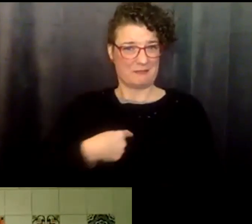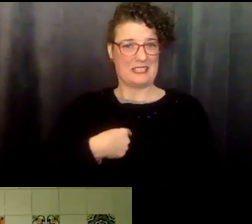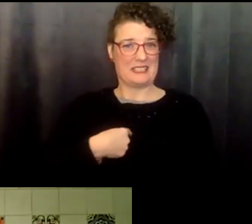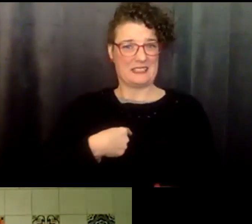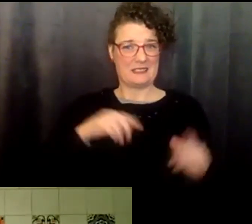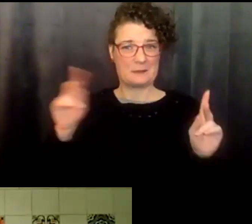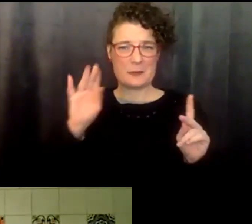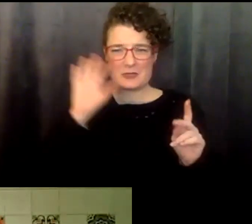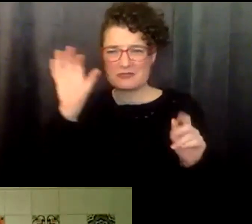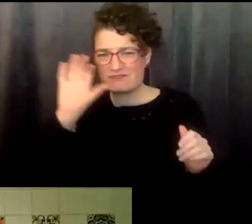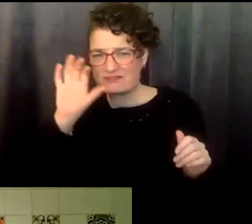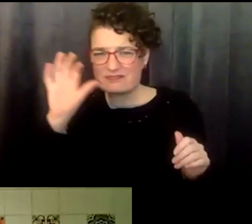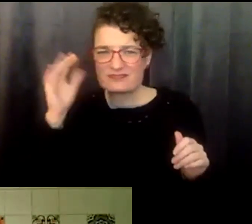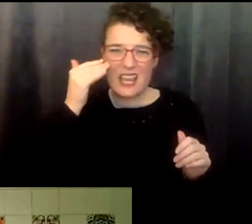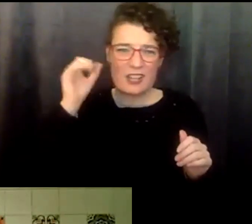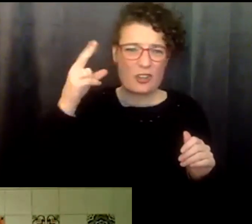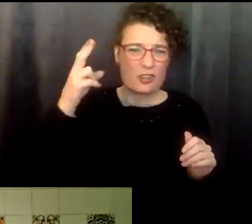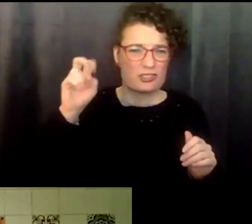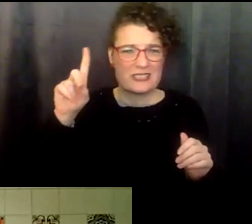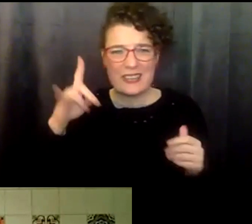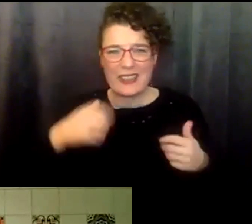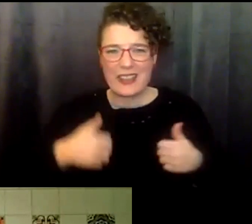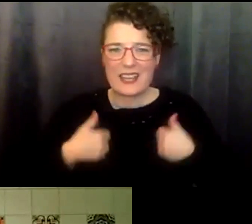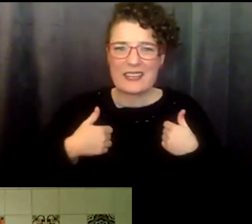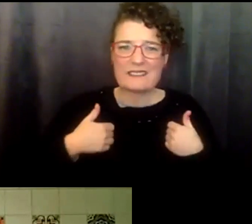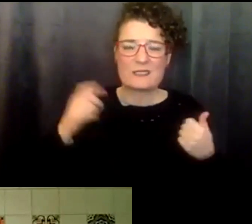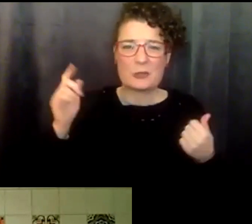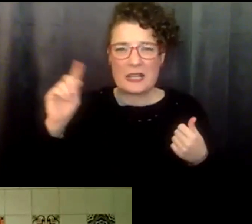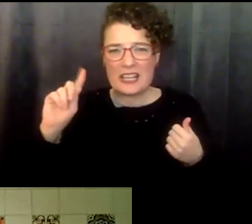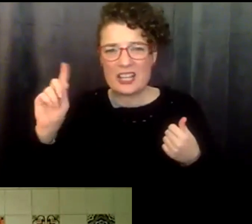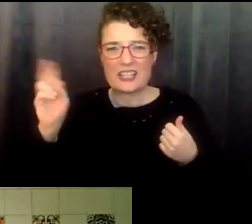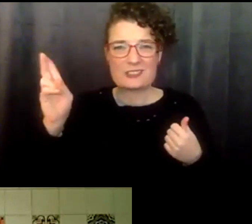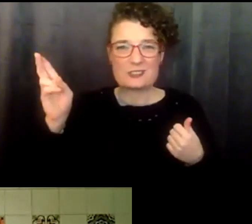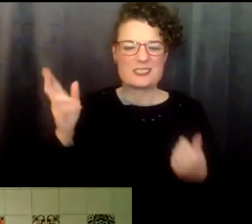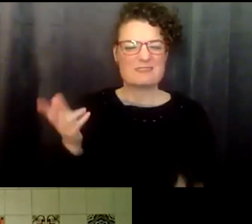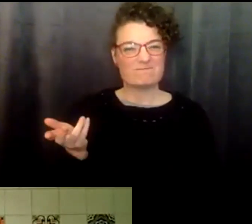looking for, hopefully.